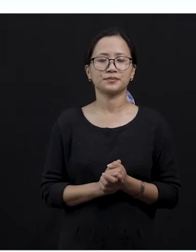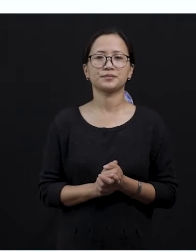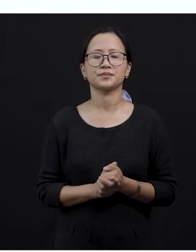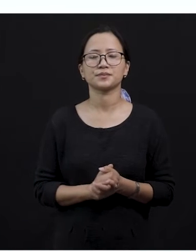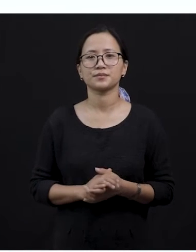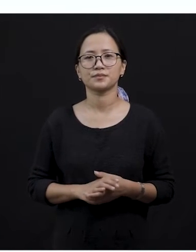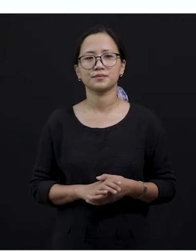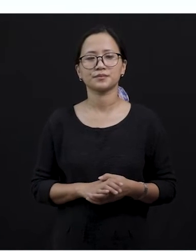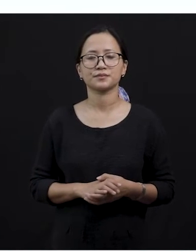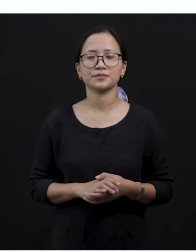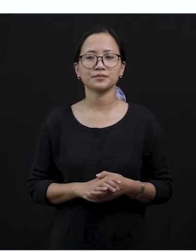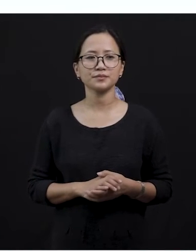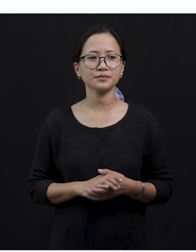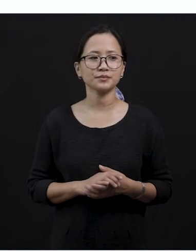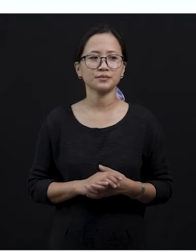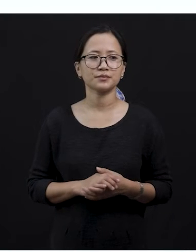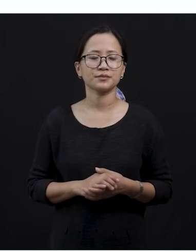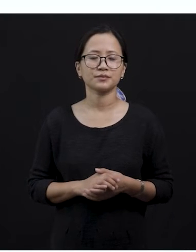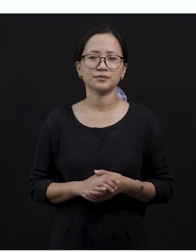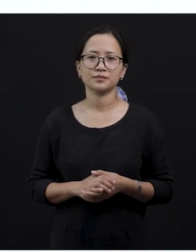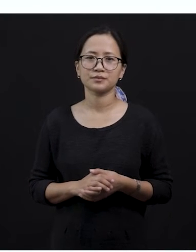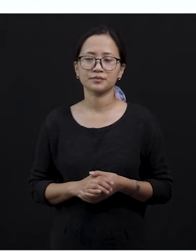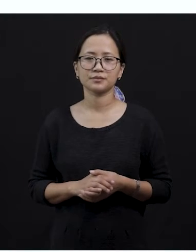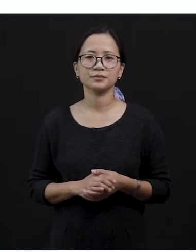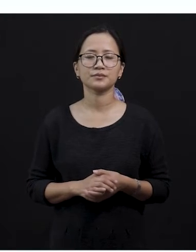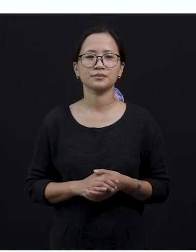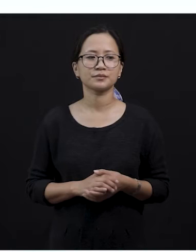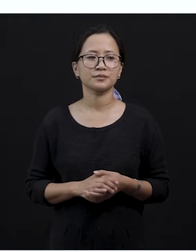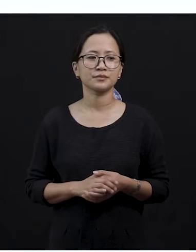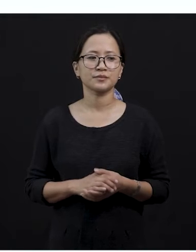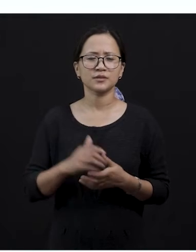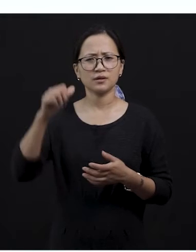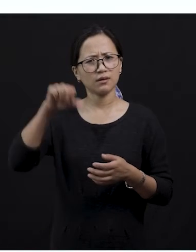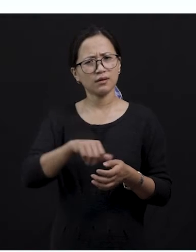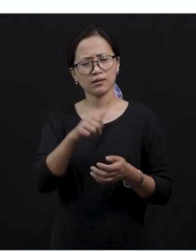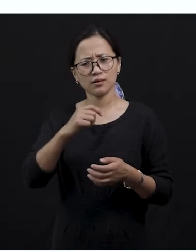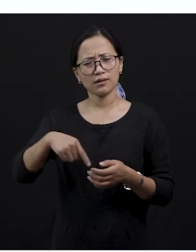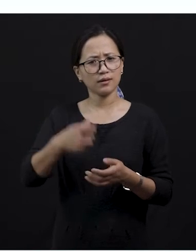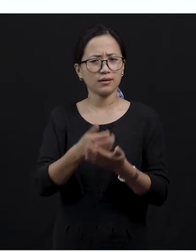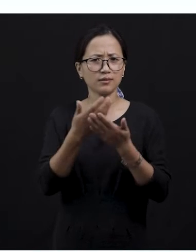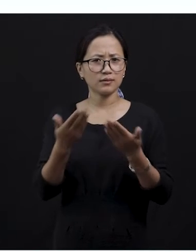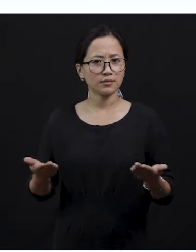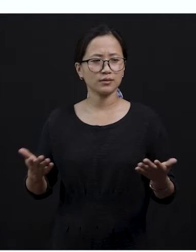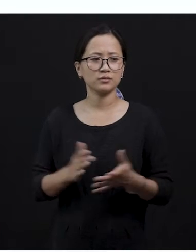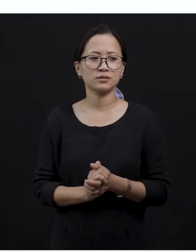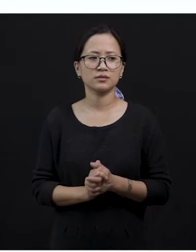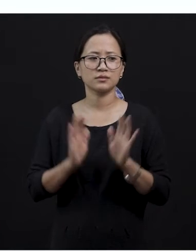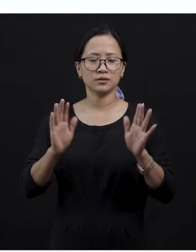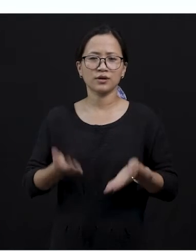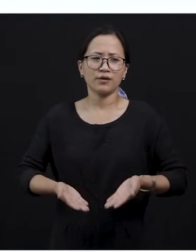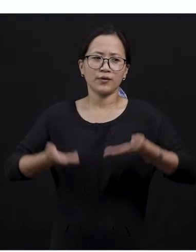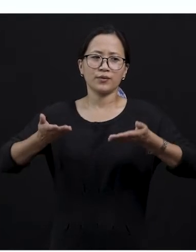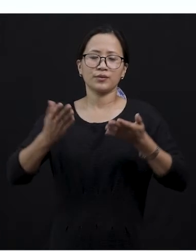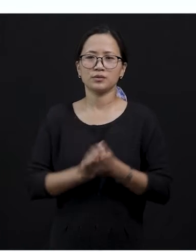occupy space. They have weight. So anything, children, anything that has weight and